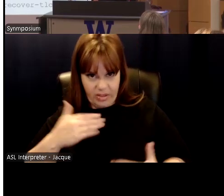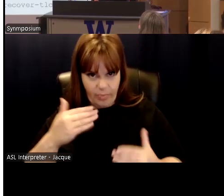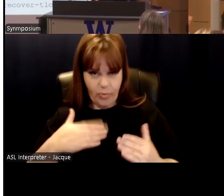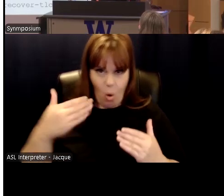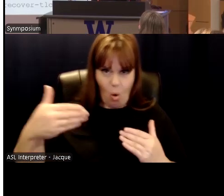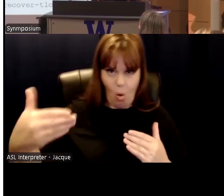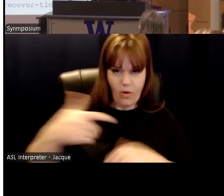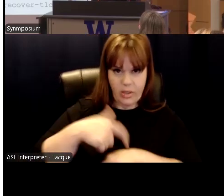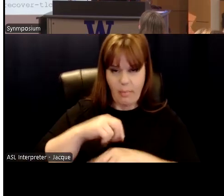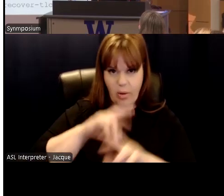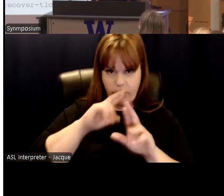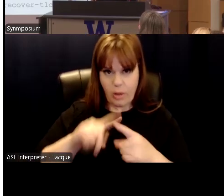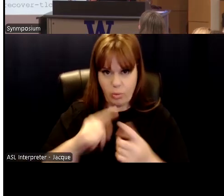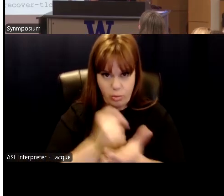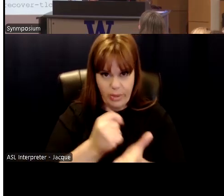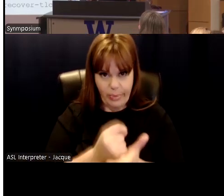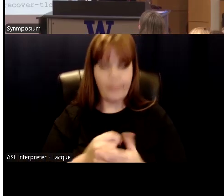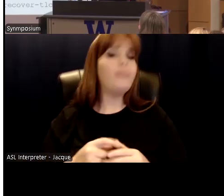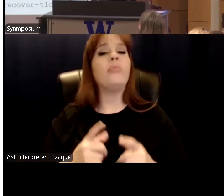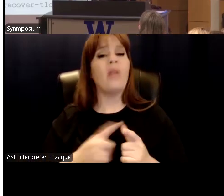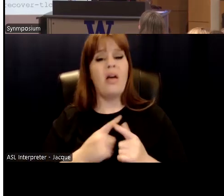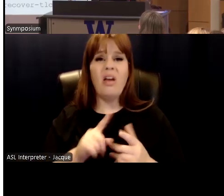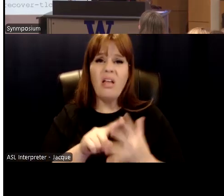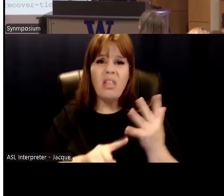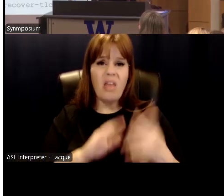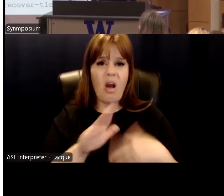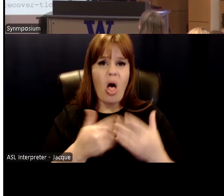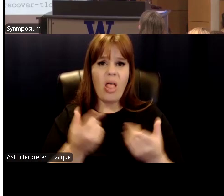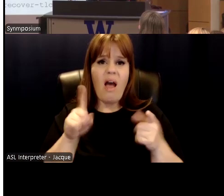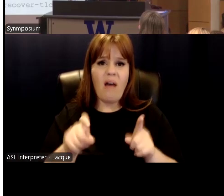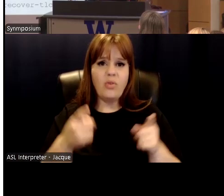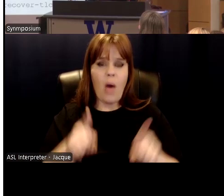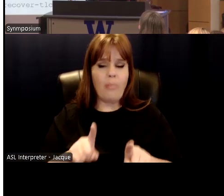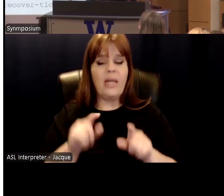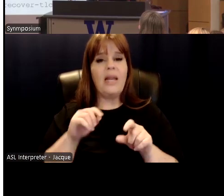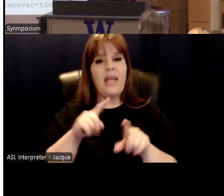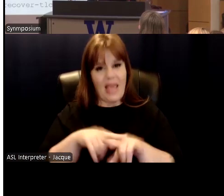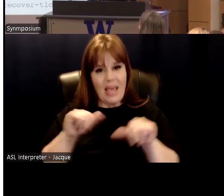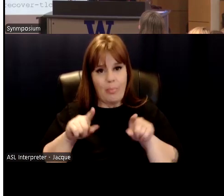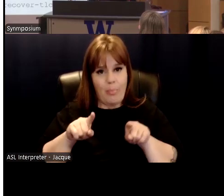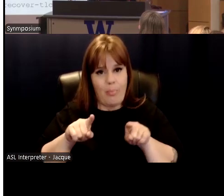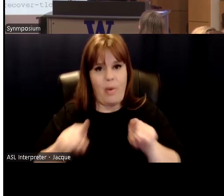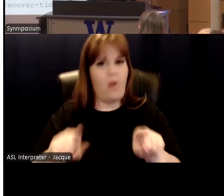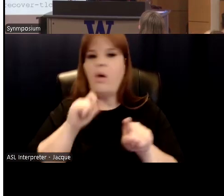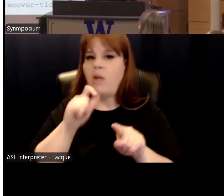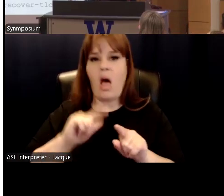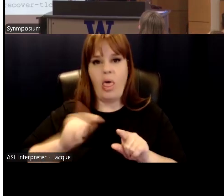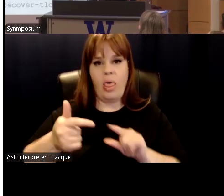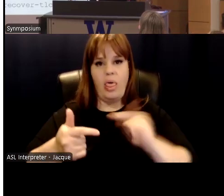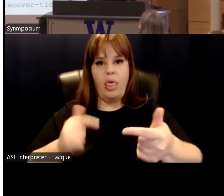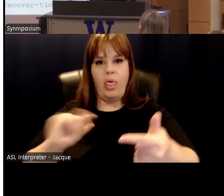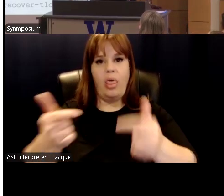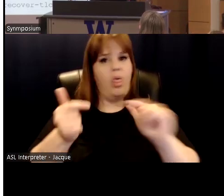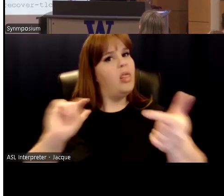the treatment. And these really need to happen in parallel and not in series. We don't need to wait until the pathophysiologic studies